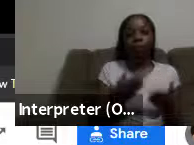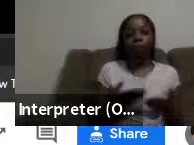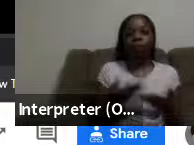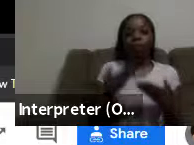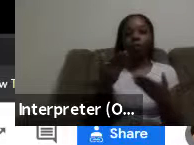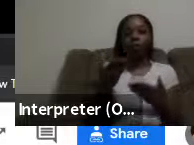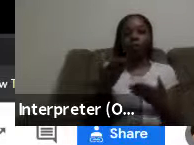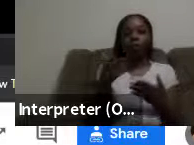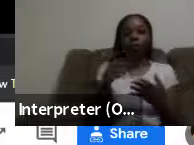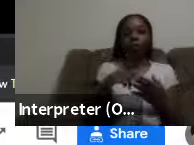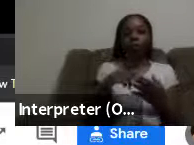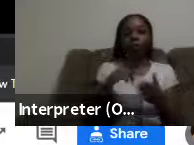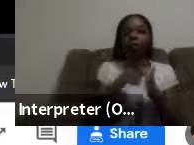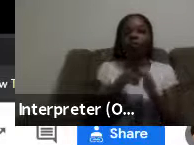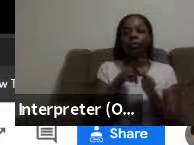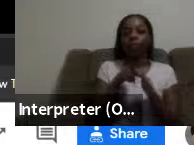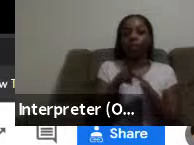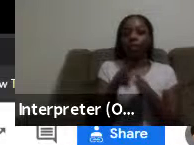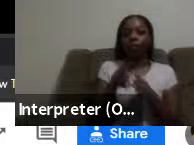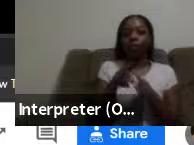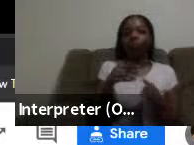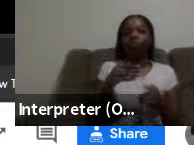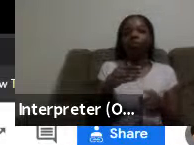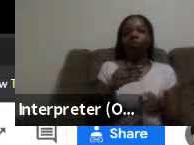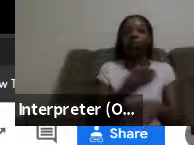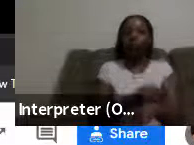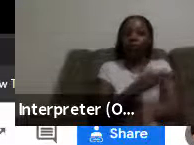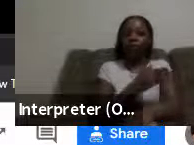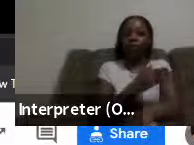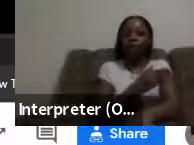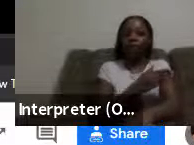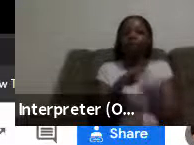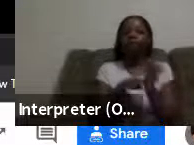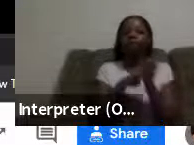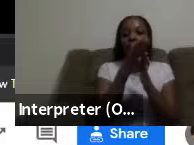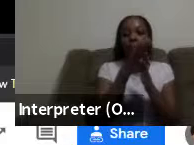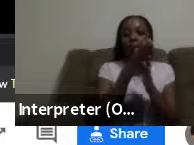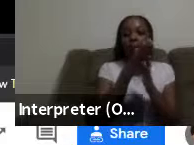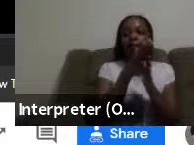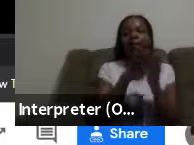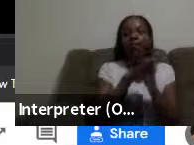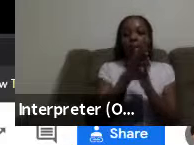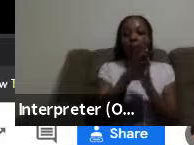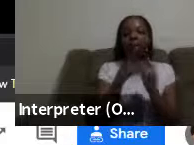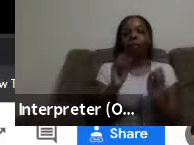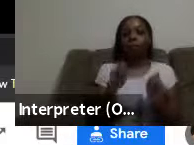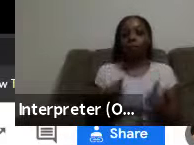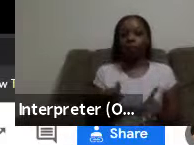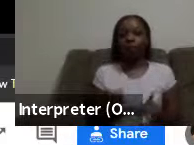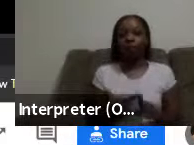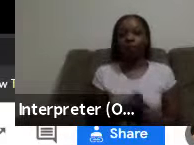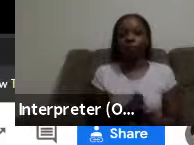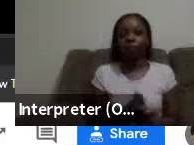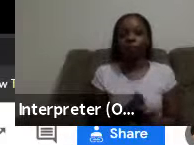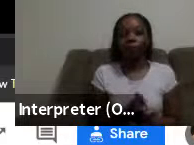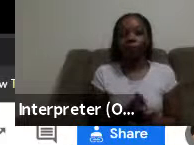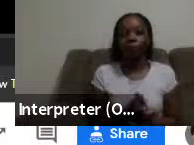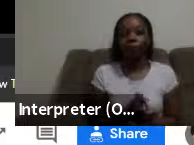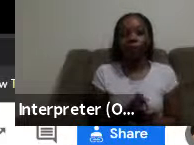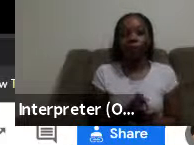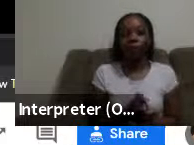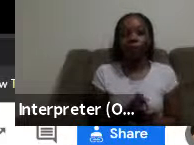our student group leaders. We've seen that through managing the allocations process thus